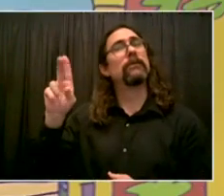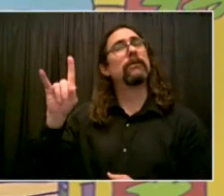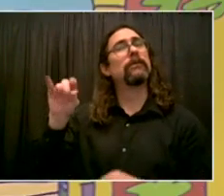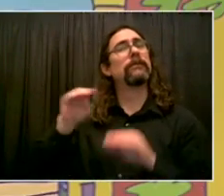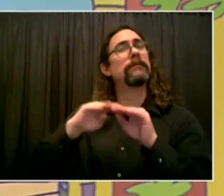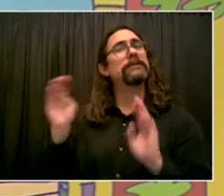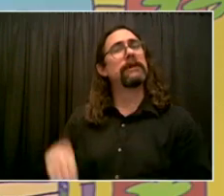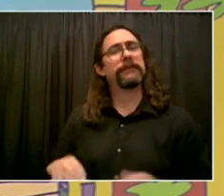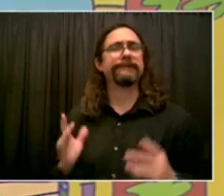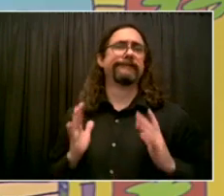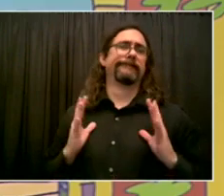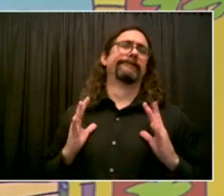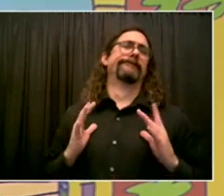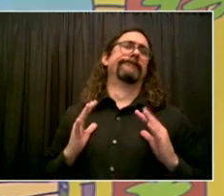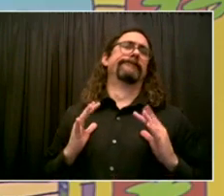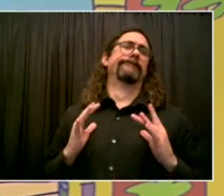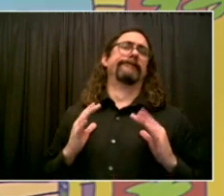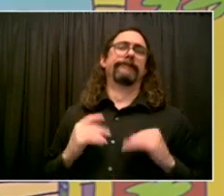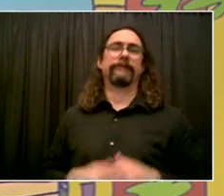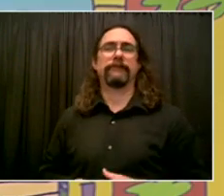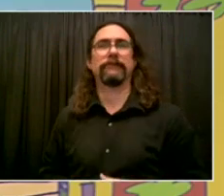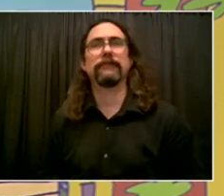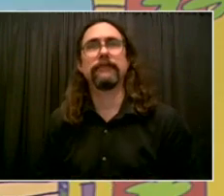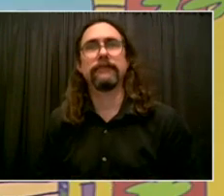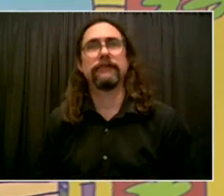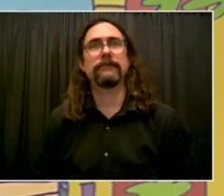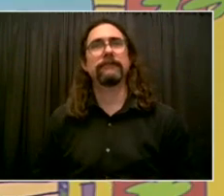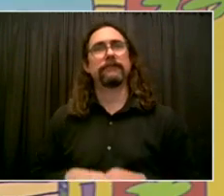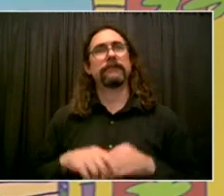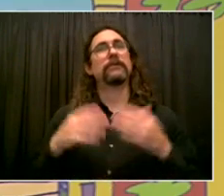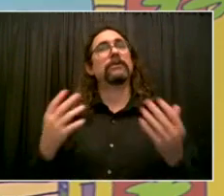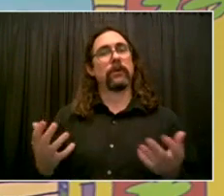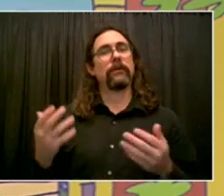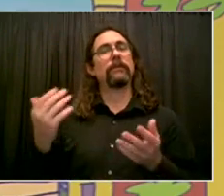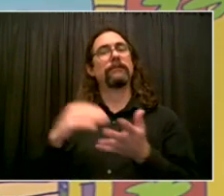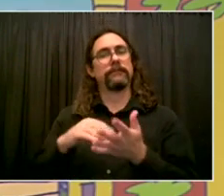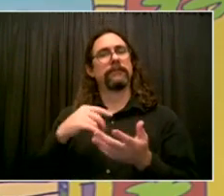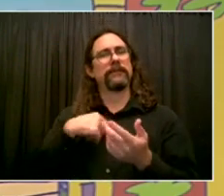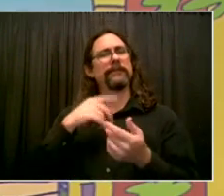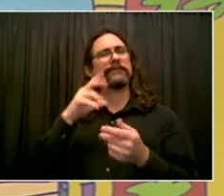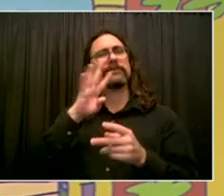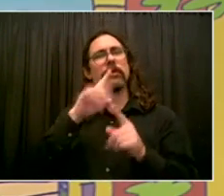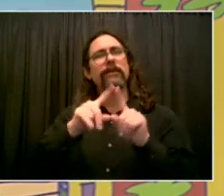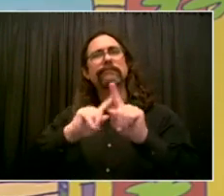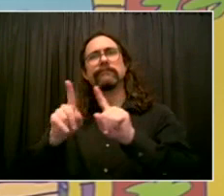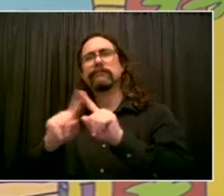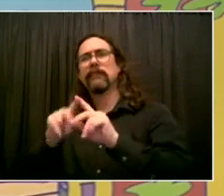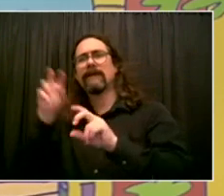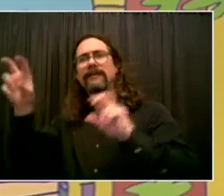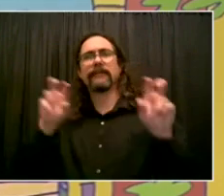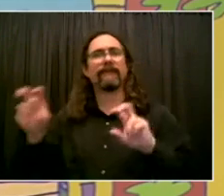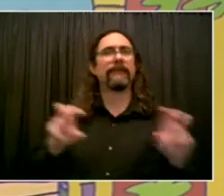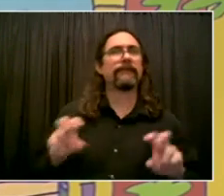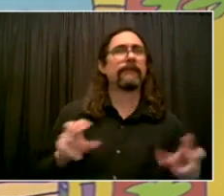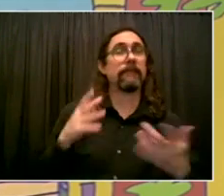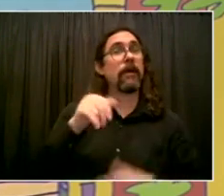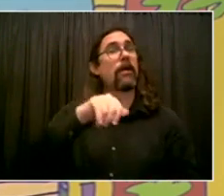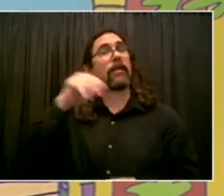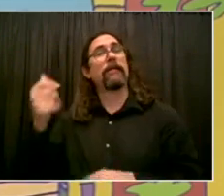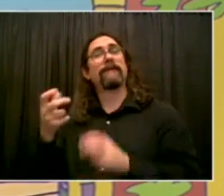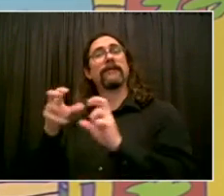who listens to what I care about will know that the investments in our children move me particularly.